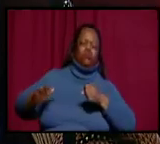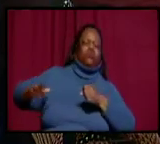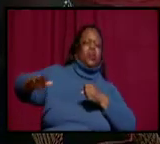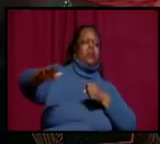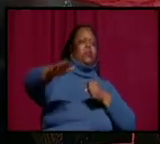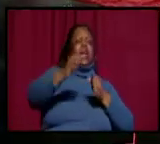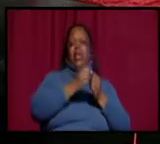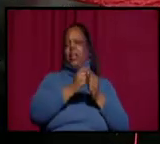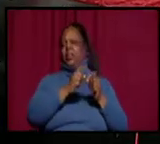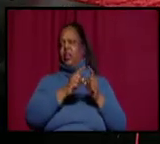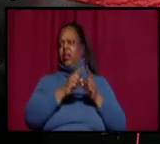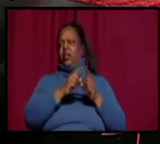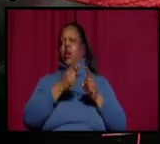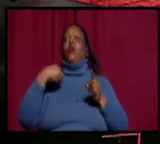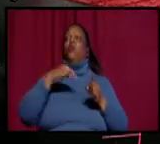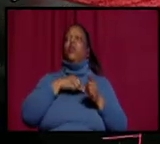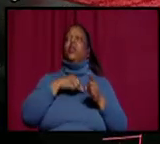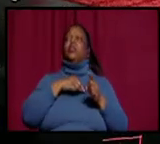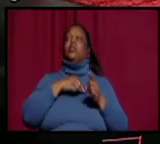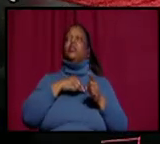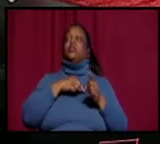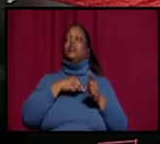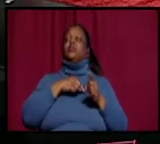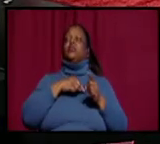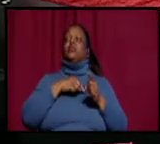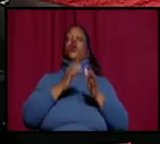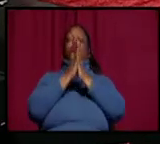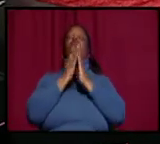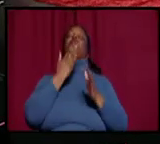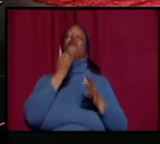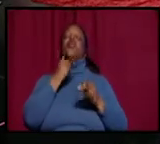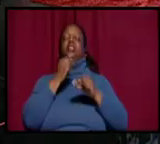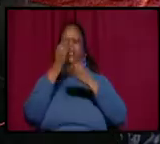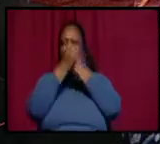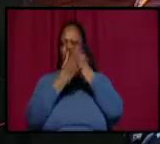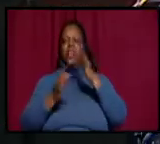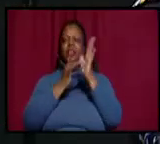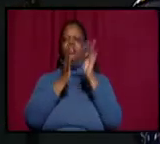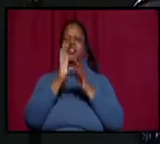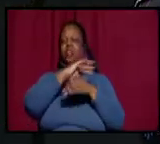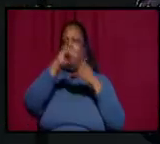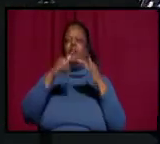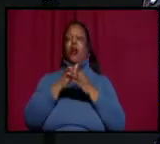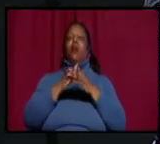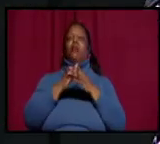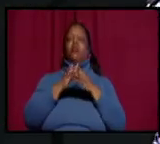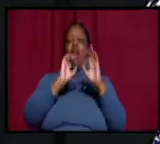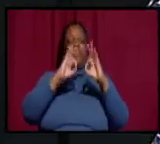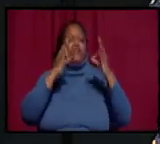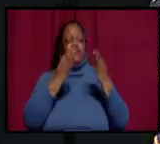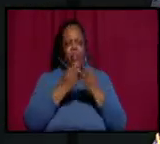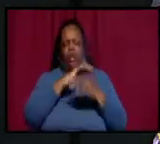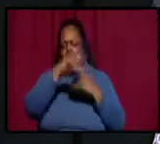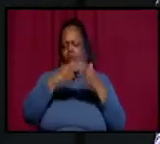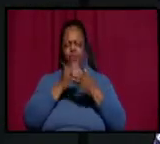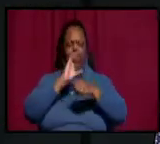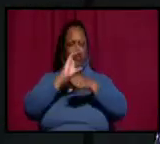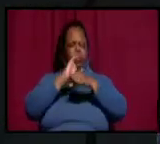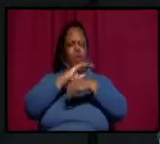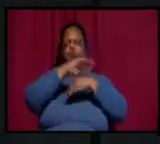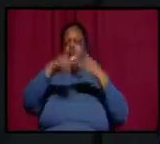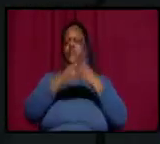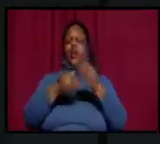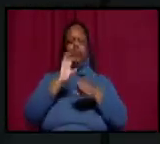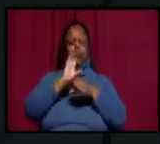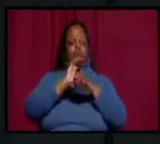we apply and we appropriate the precious blood of Jesus to everyone watching, over our families, over our churches, over